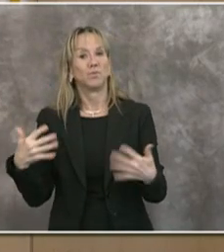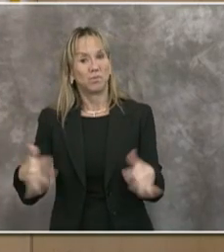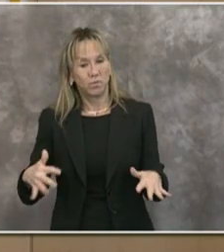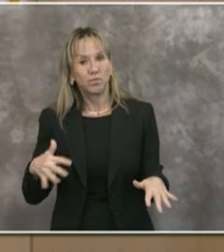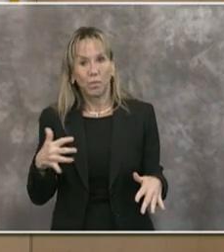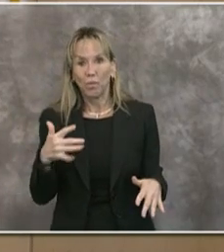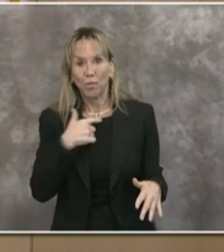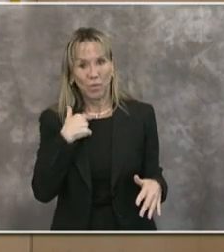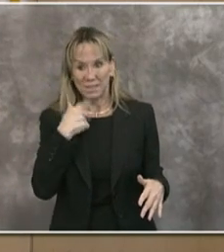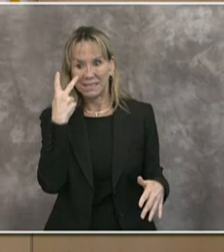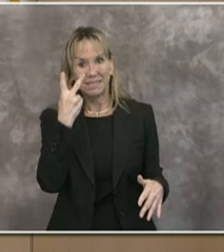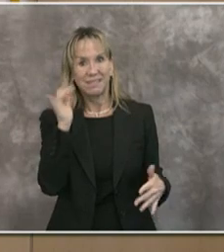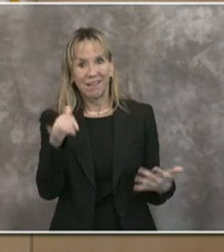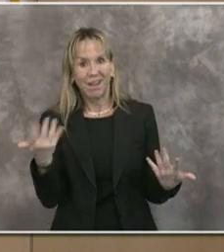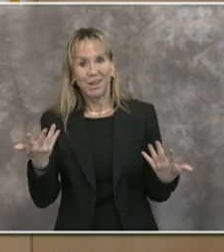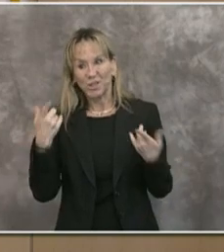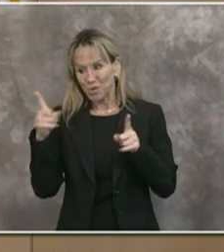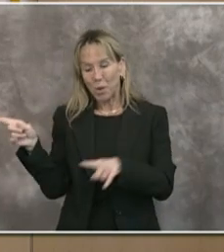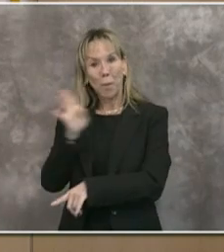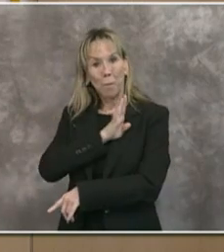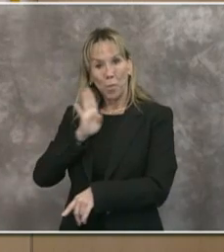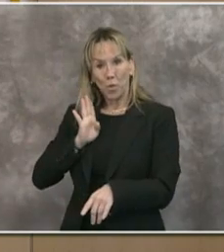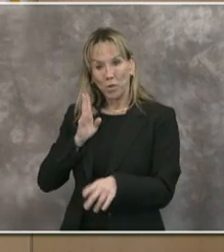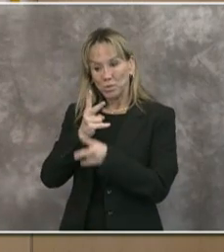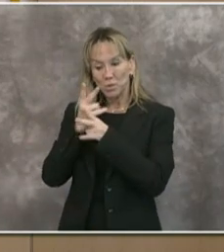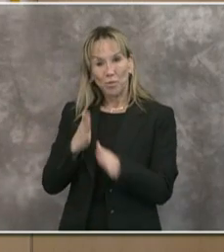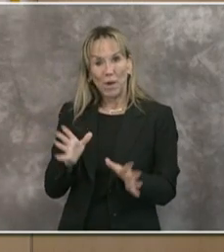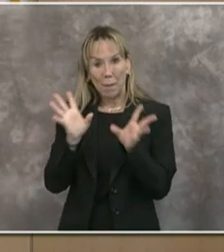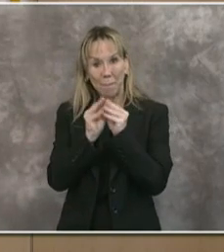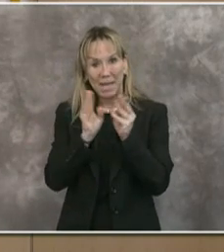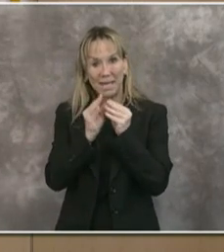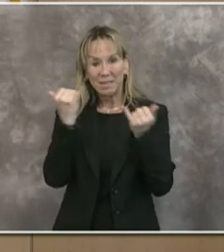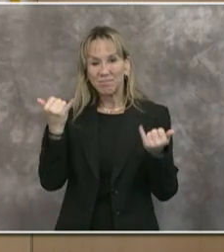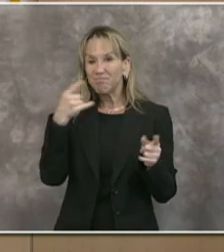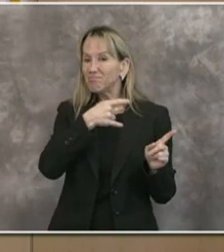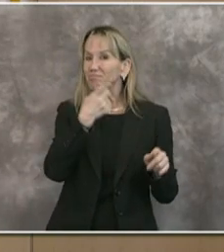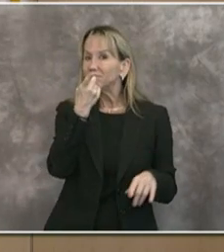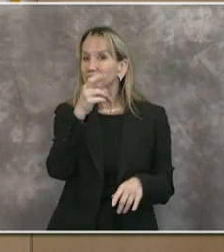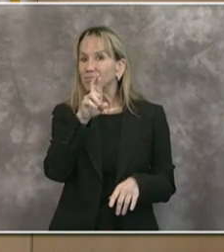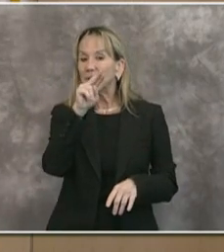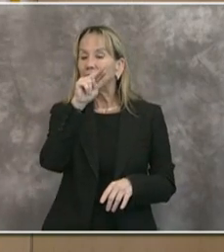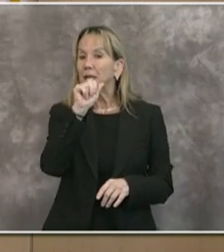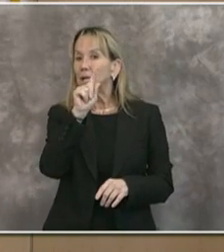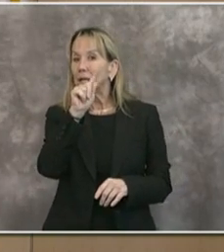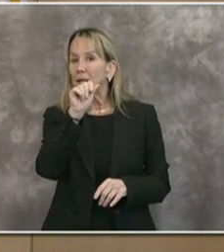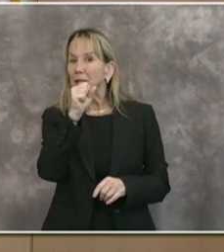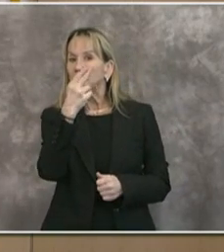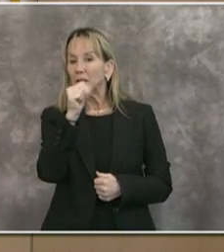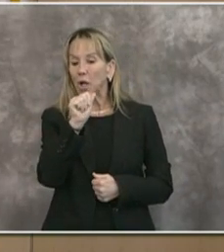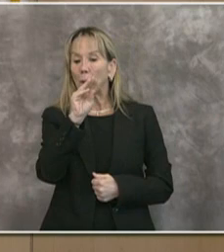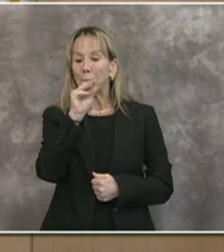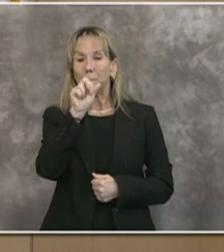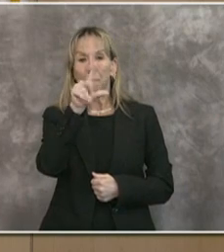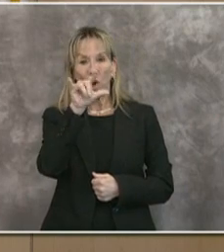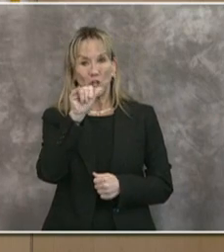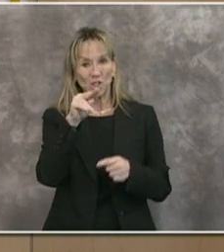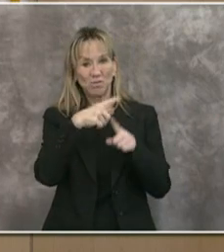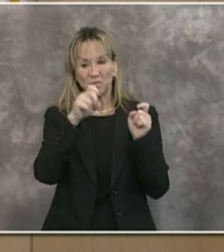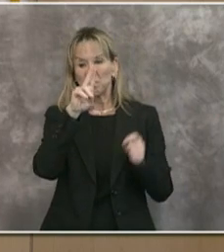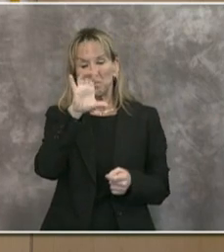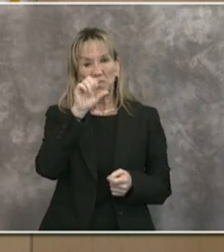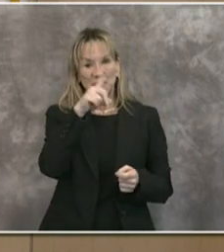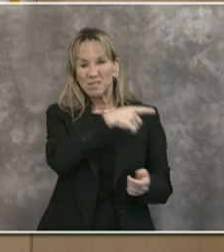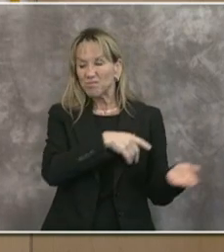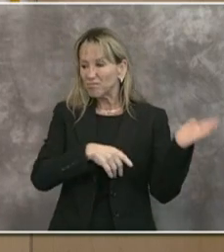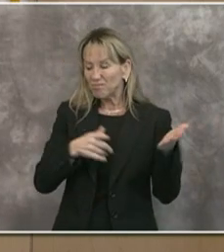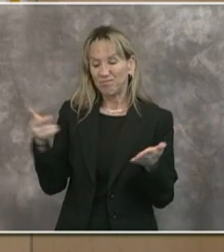was demonstrated today during the Board of Supervisors presentation by Dr. Natasha Martin. So